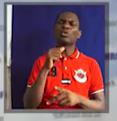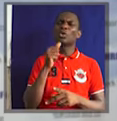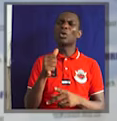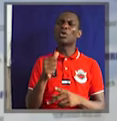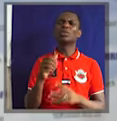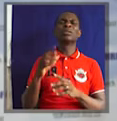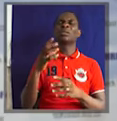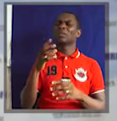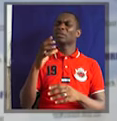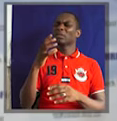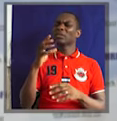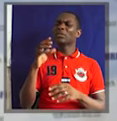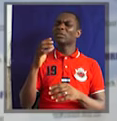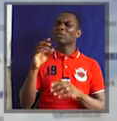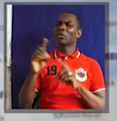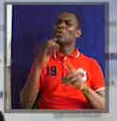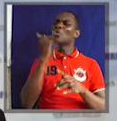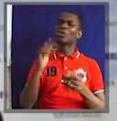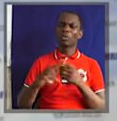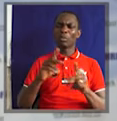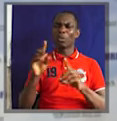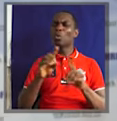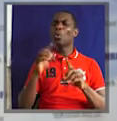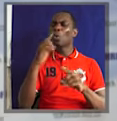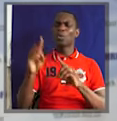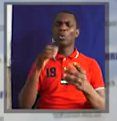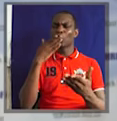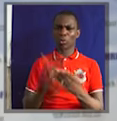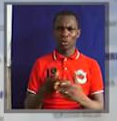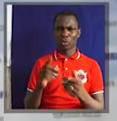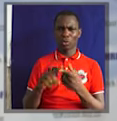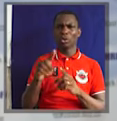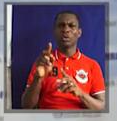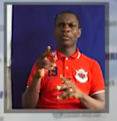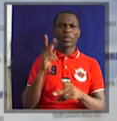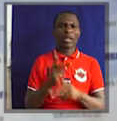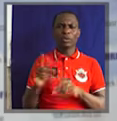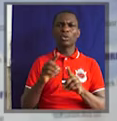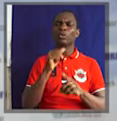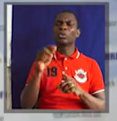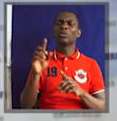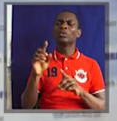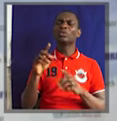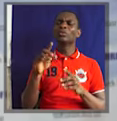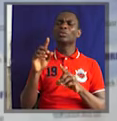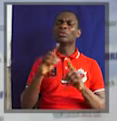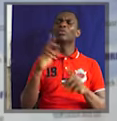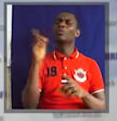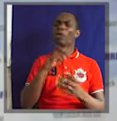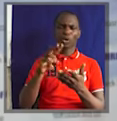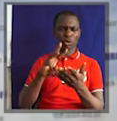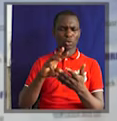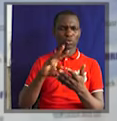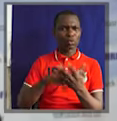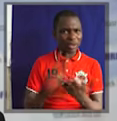neka. It brings about generational curse. Aya ahweye ena wa anya false witness against onipa biara e wasase so.